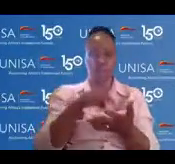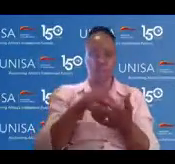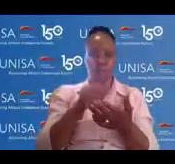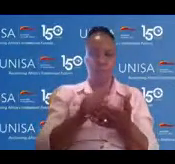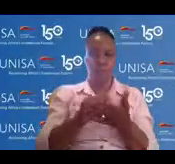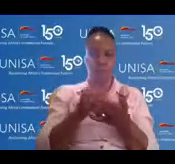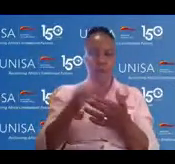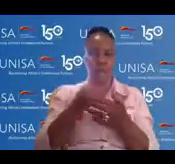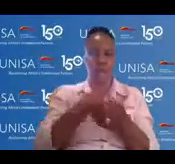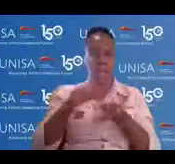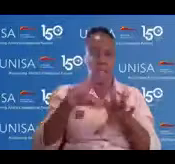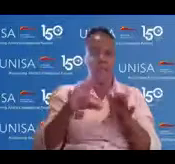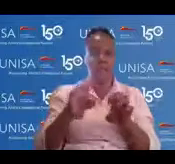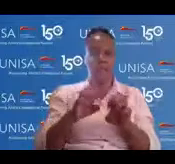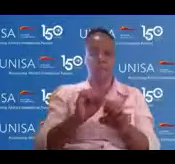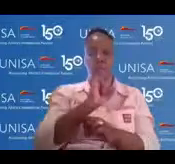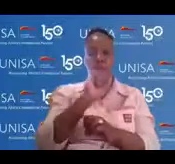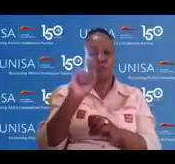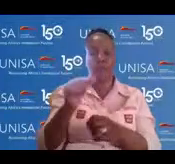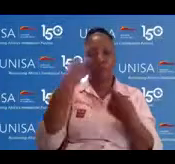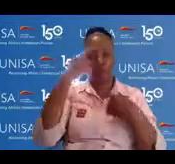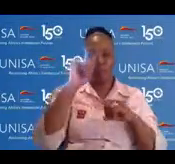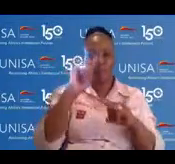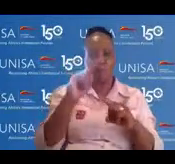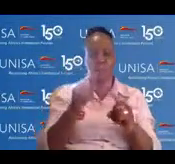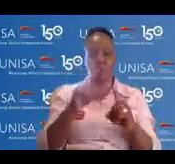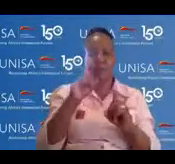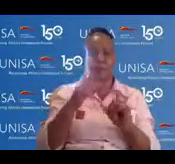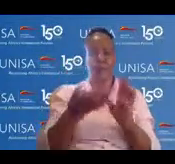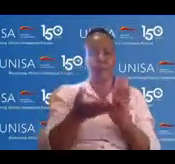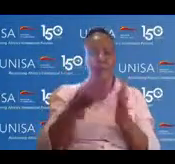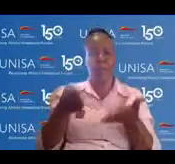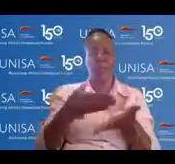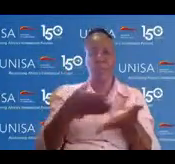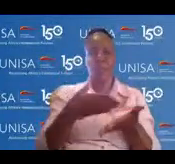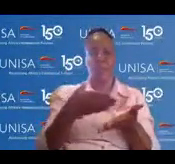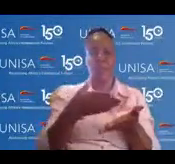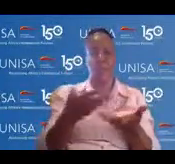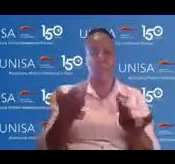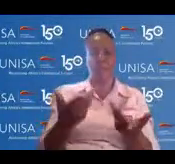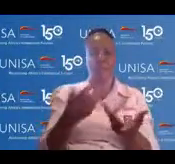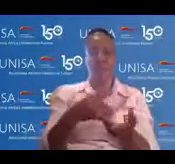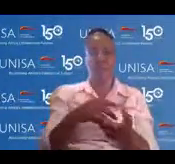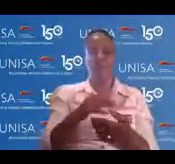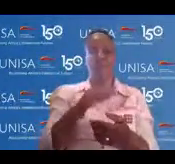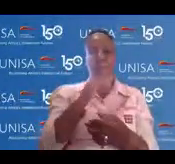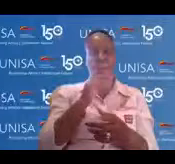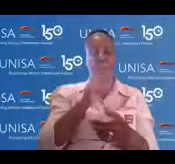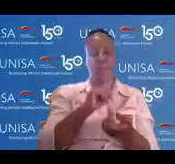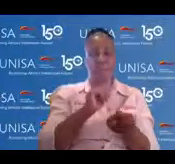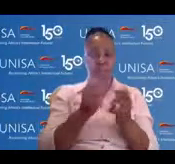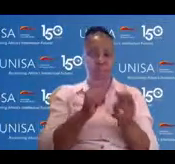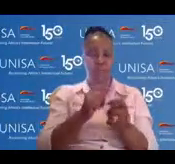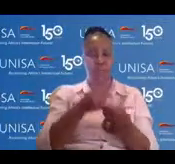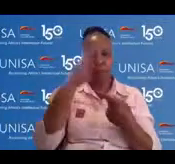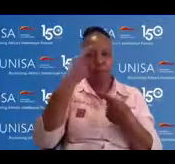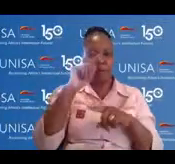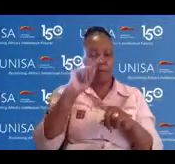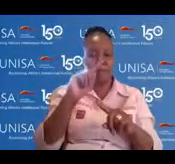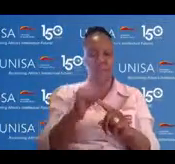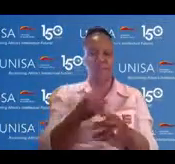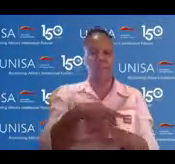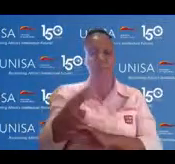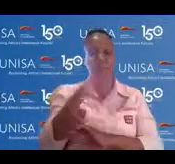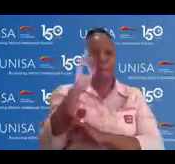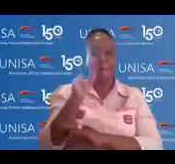picture will not display, and you won't even be able to edit your profile picture. So just take note of that. You do not